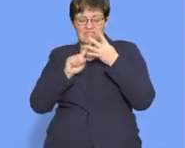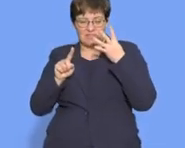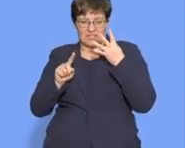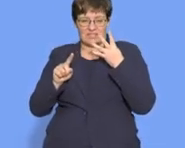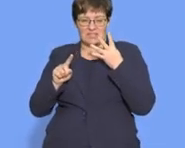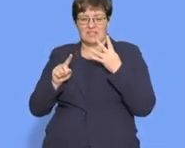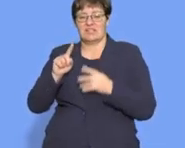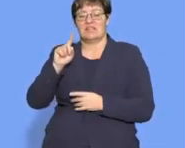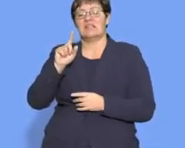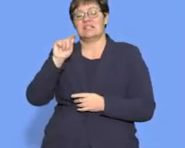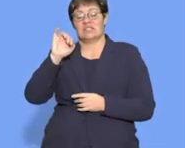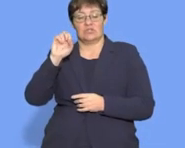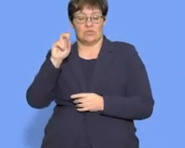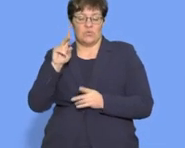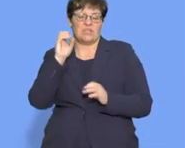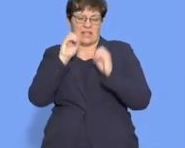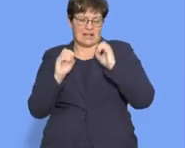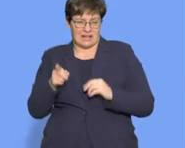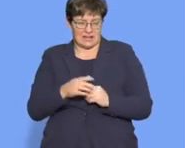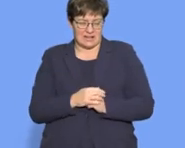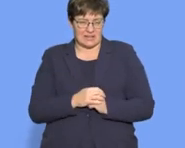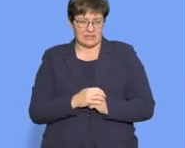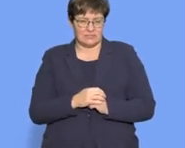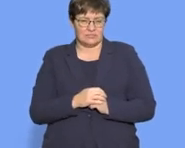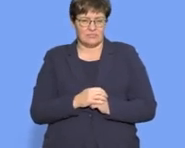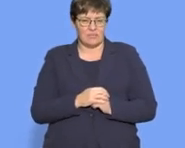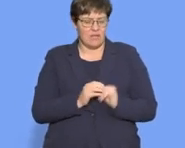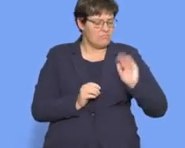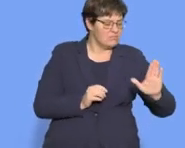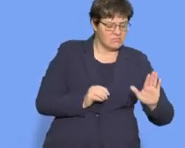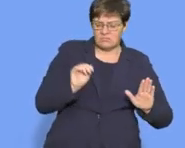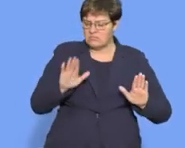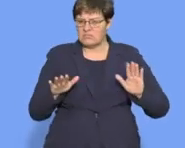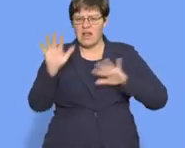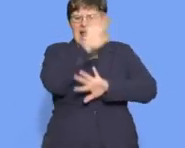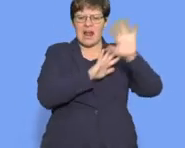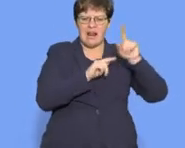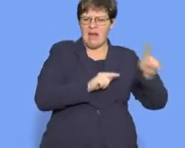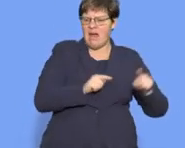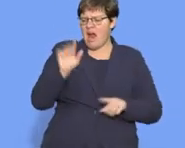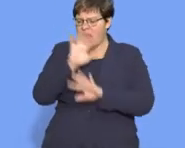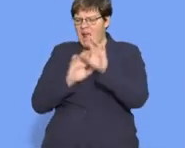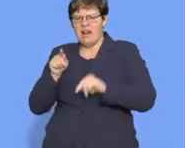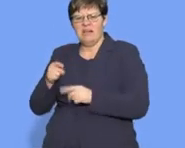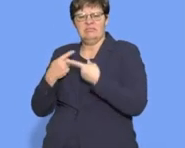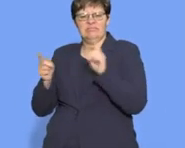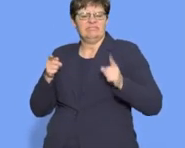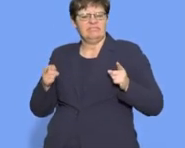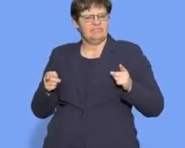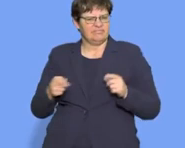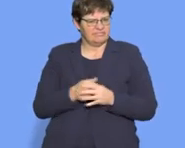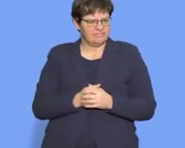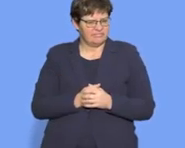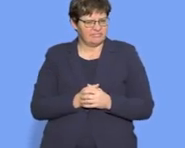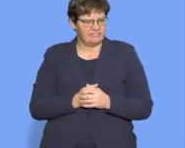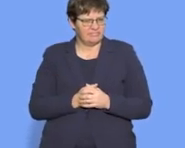tissues. Another thing, the color is different. Look at that color. And if we look